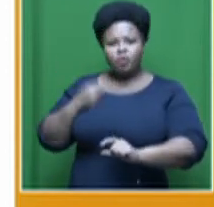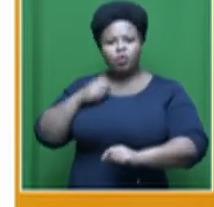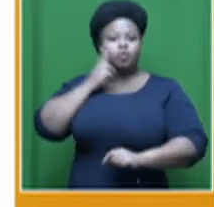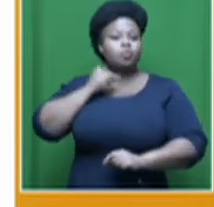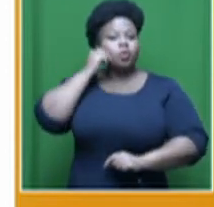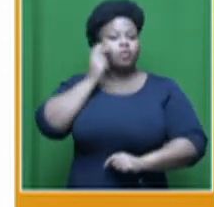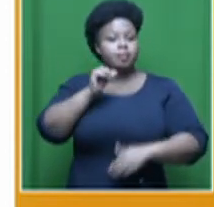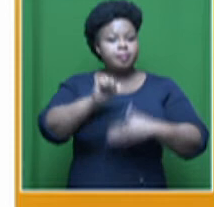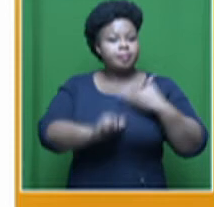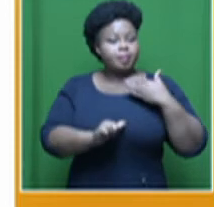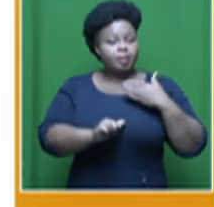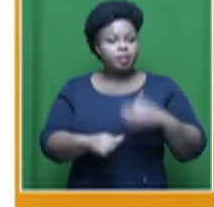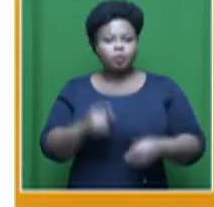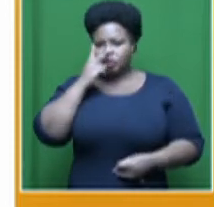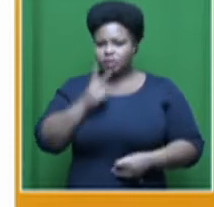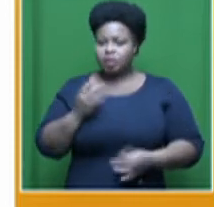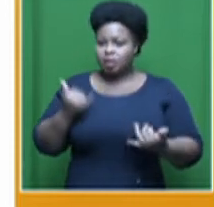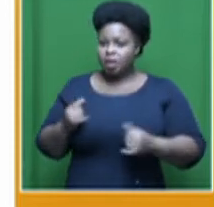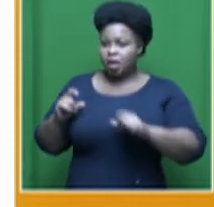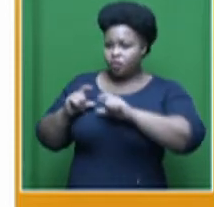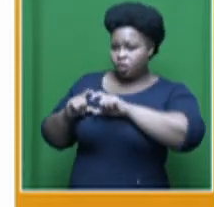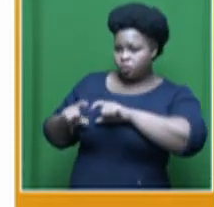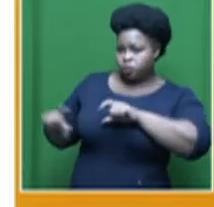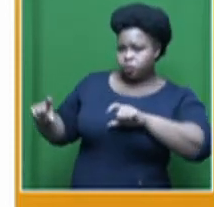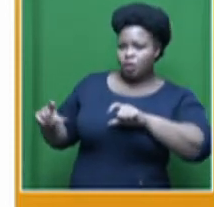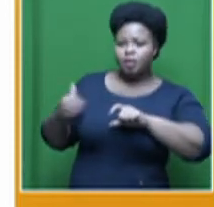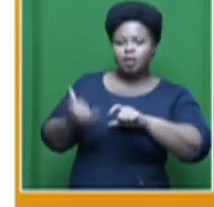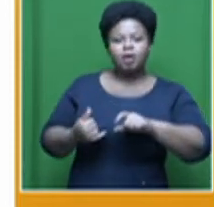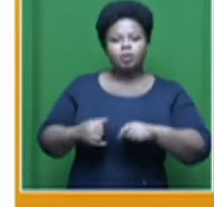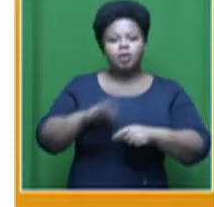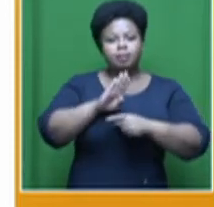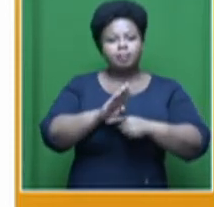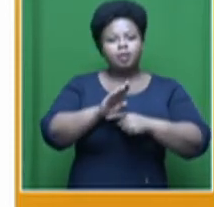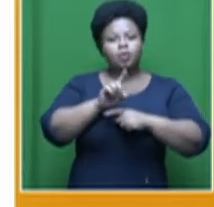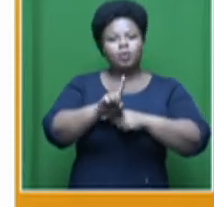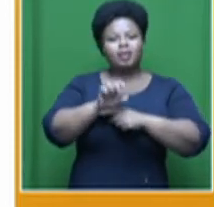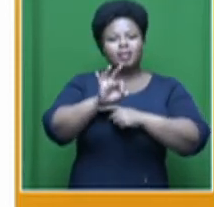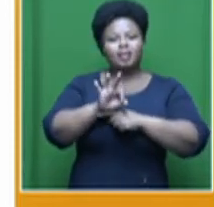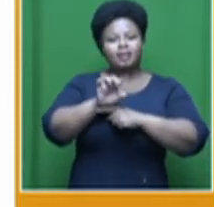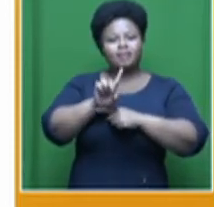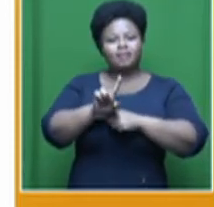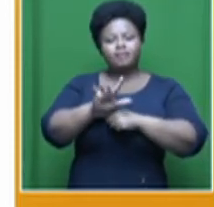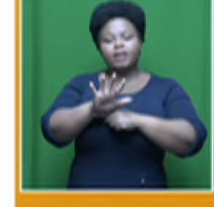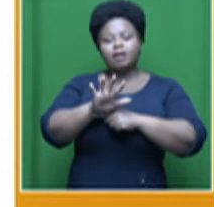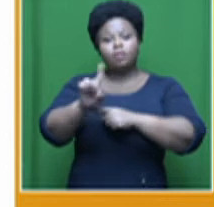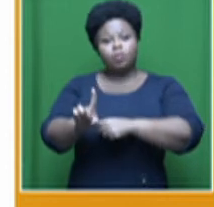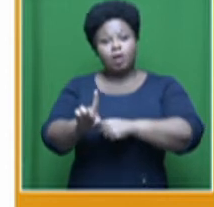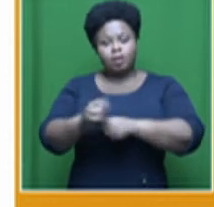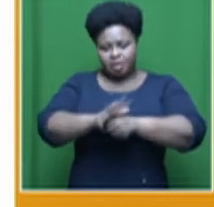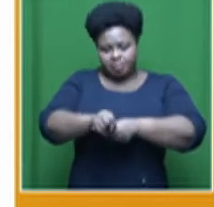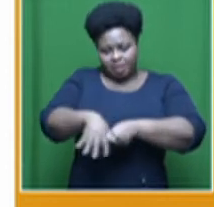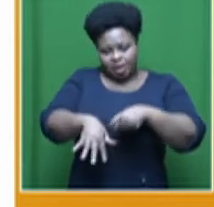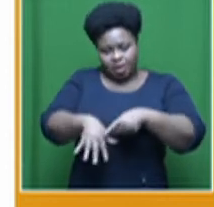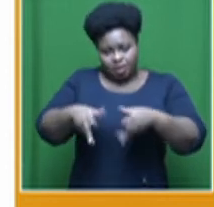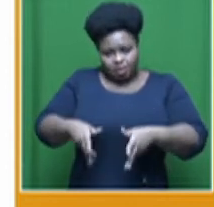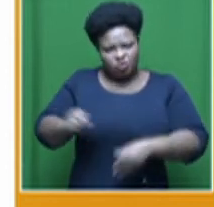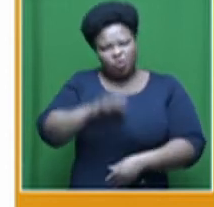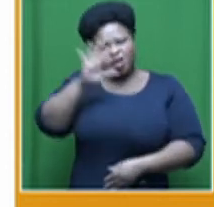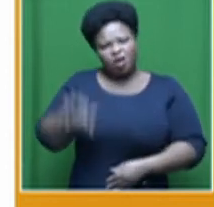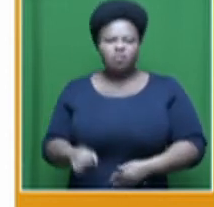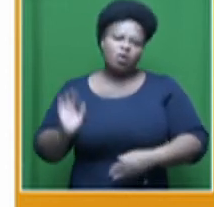November onwards, what we observed was the evolution of the B1351 variant, and currently in South Africa, more